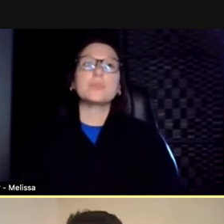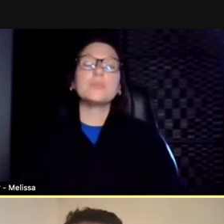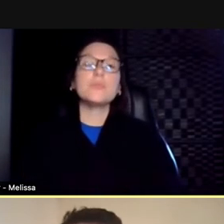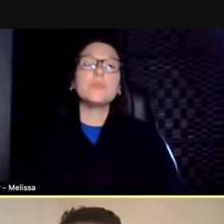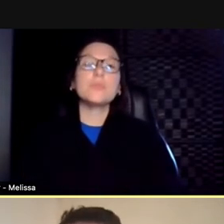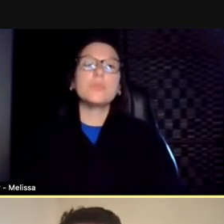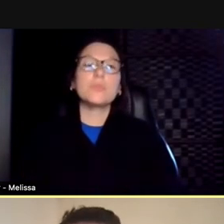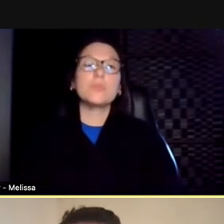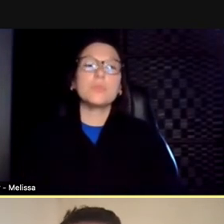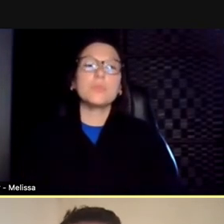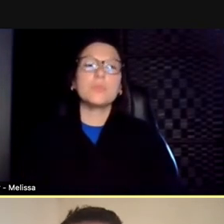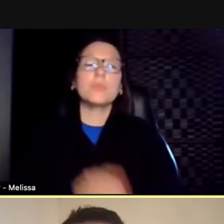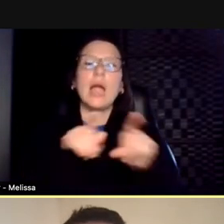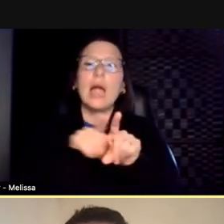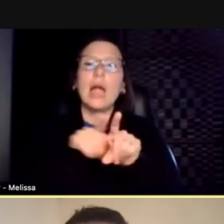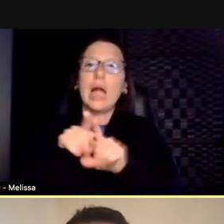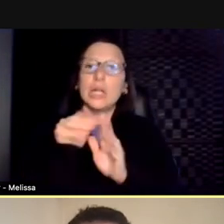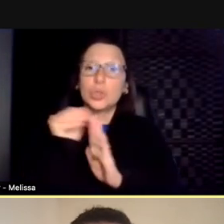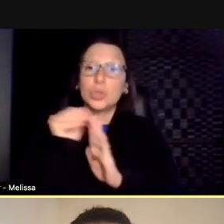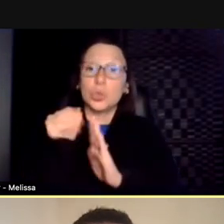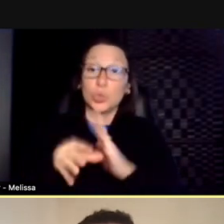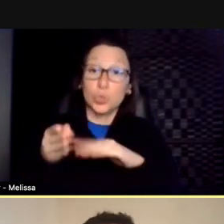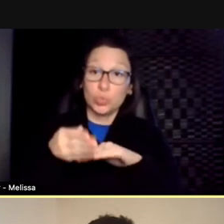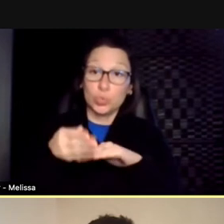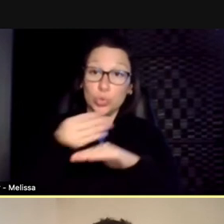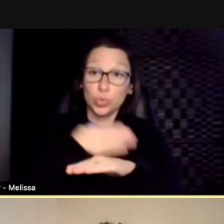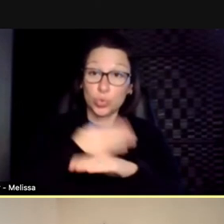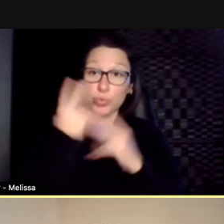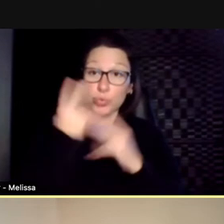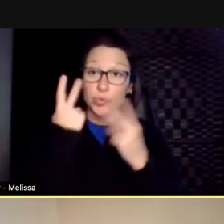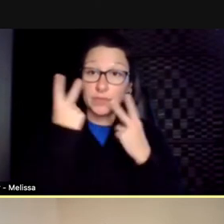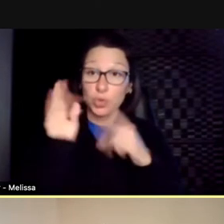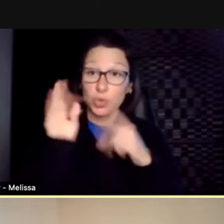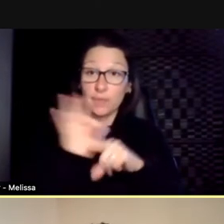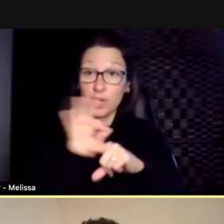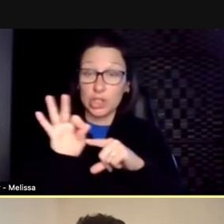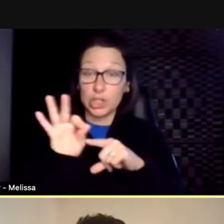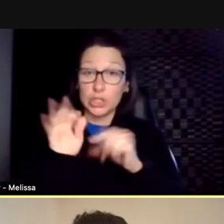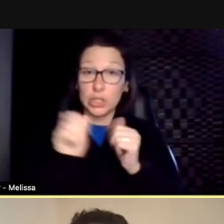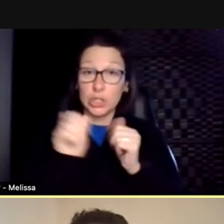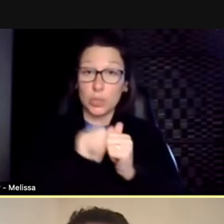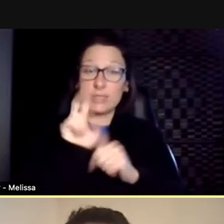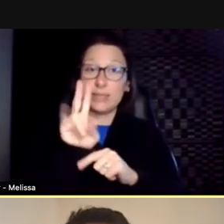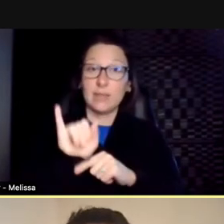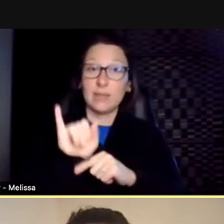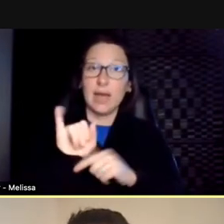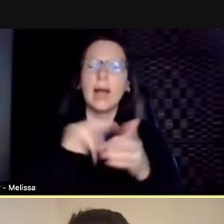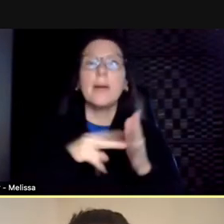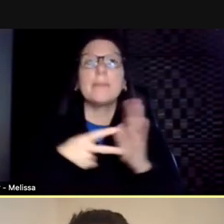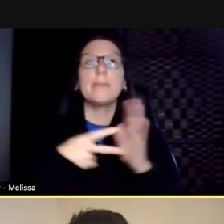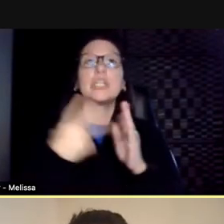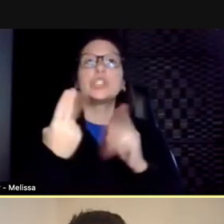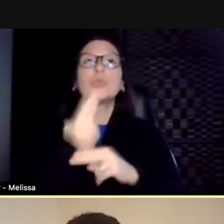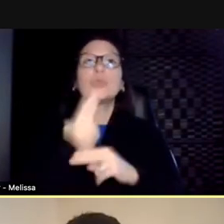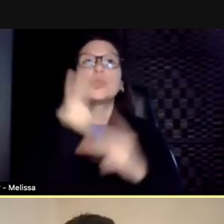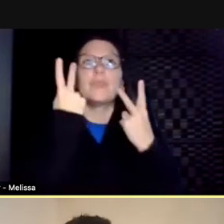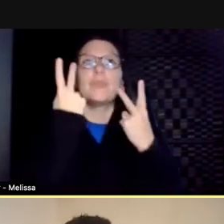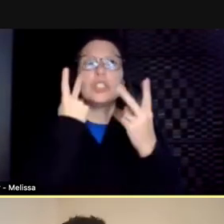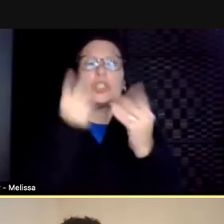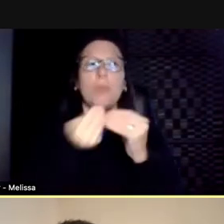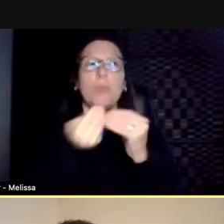student improves in their visual functioning with regard to CVI, that means that they're using their vision more throughout the day.